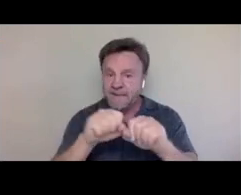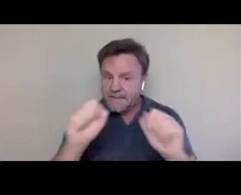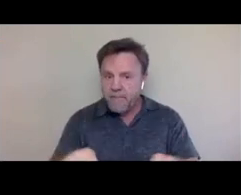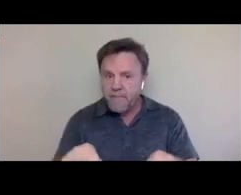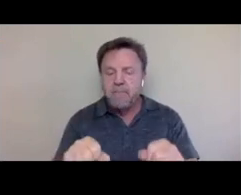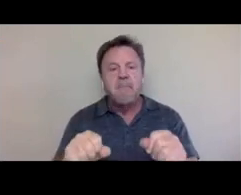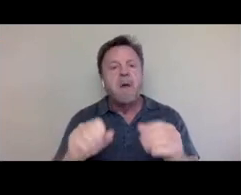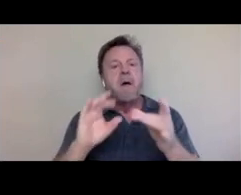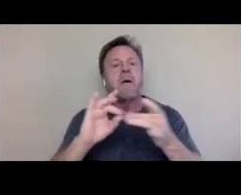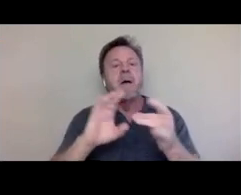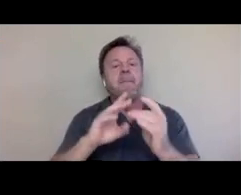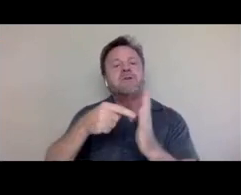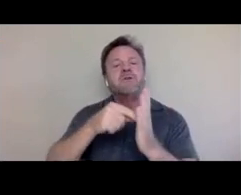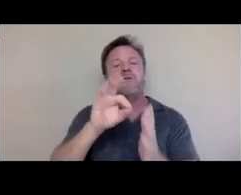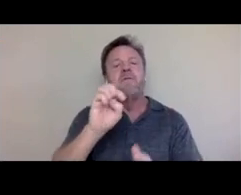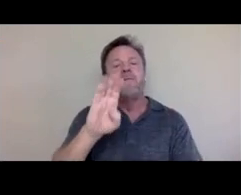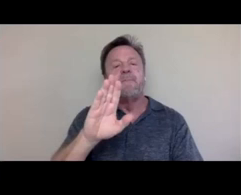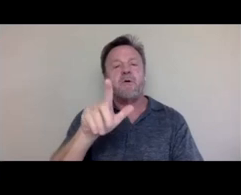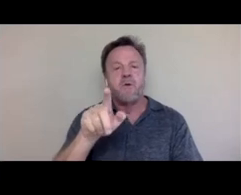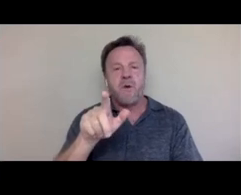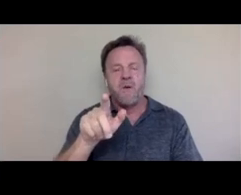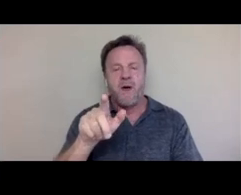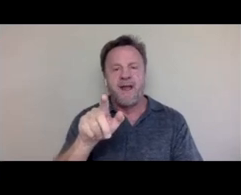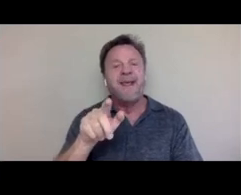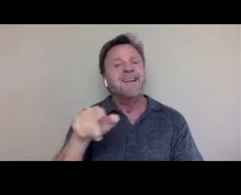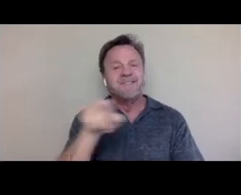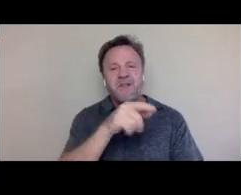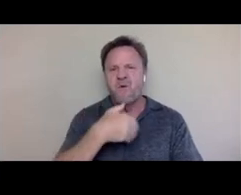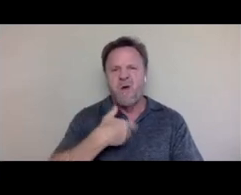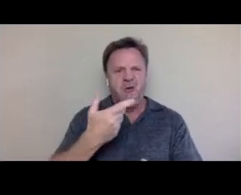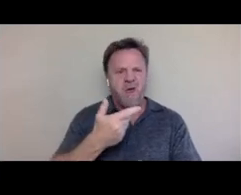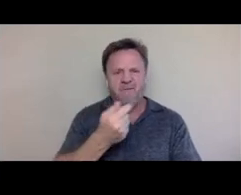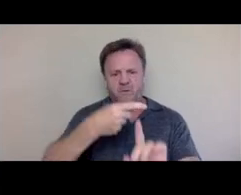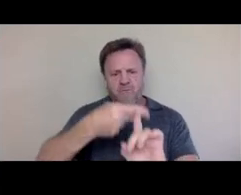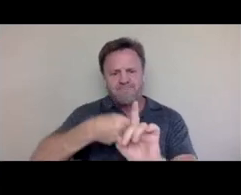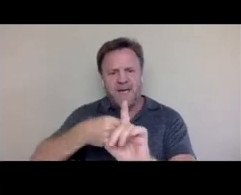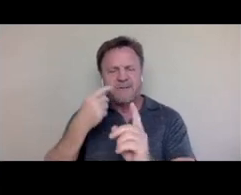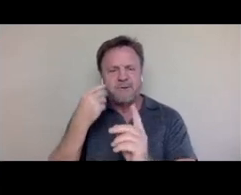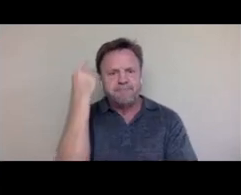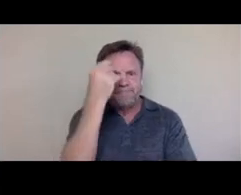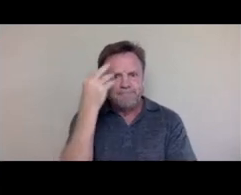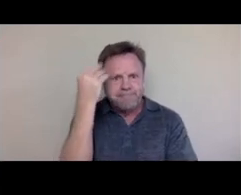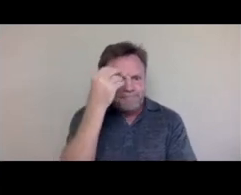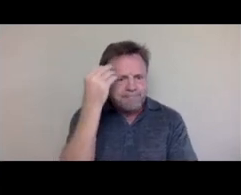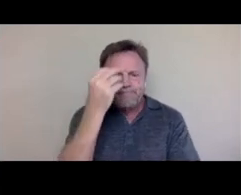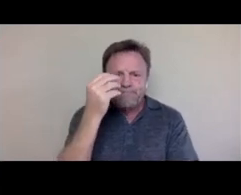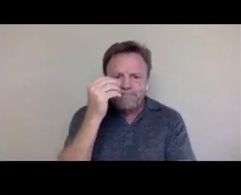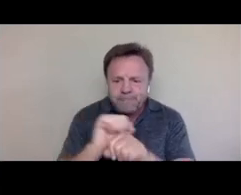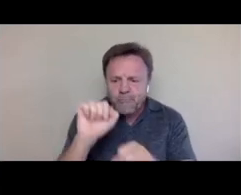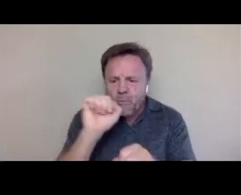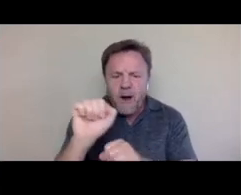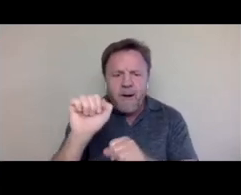are due February 21. So you have months to think about this, work at this.